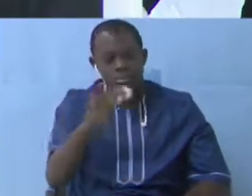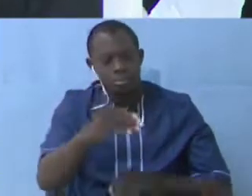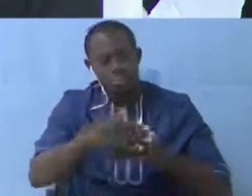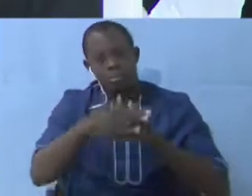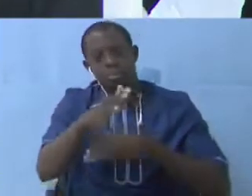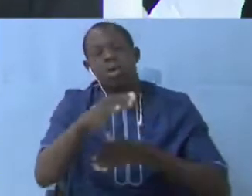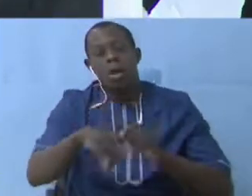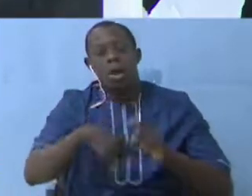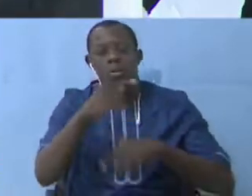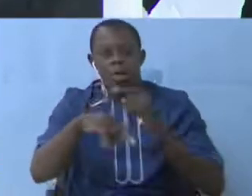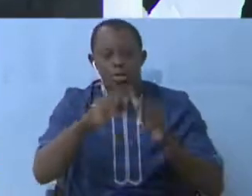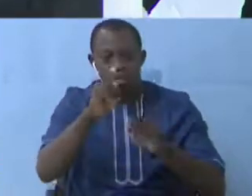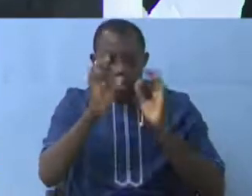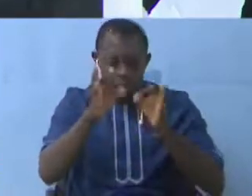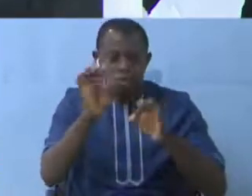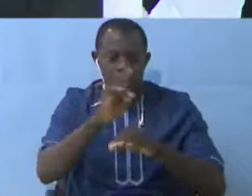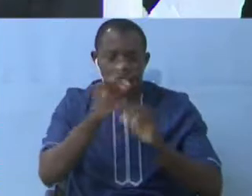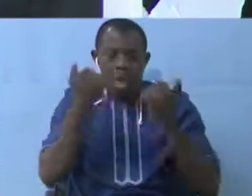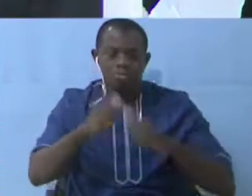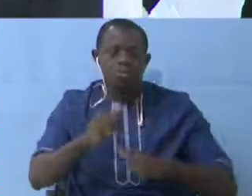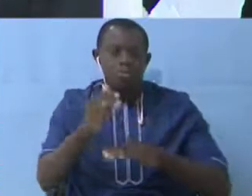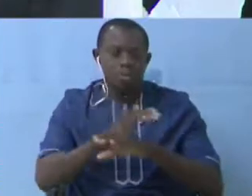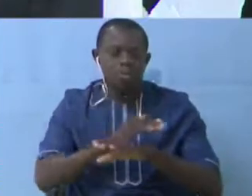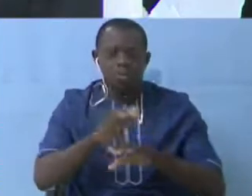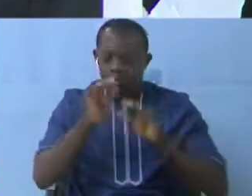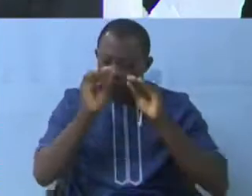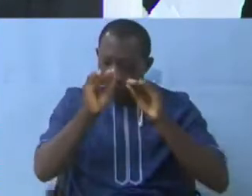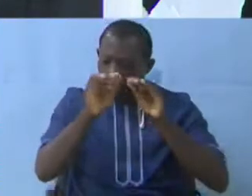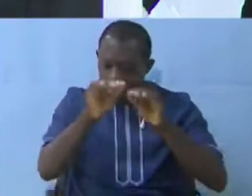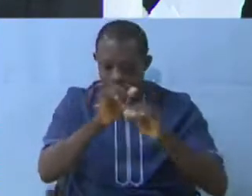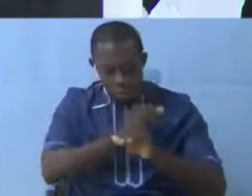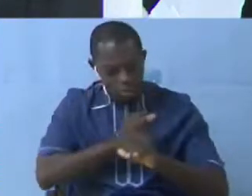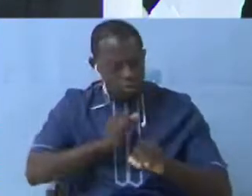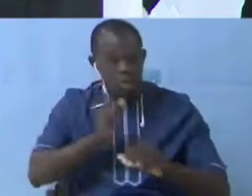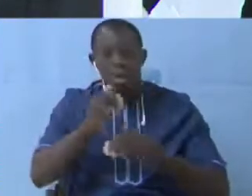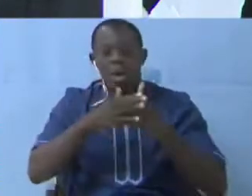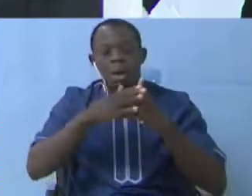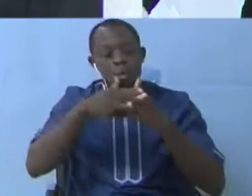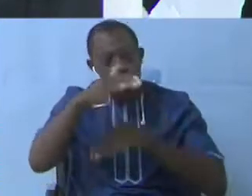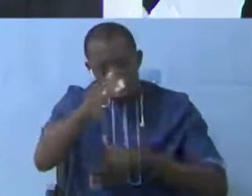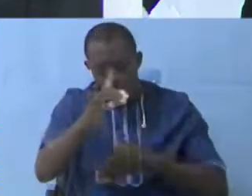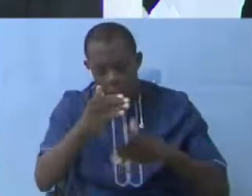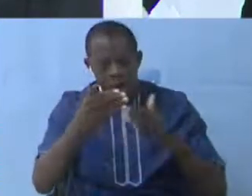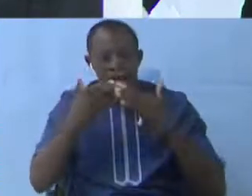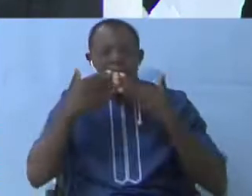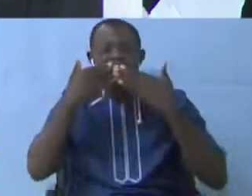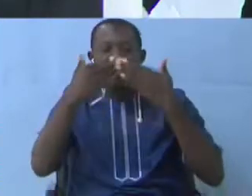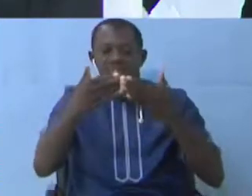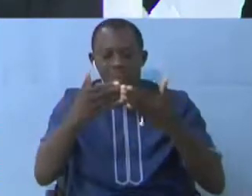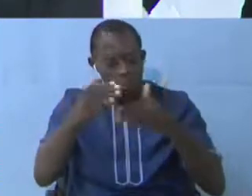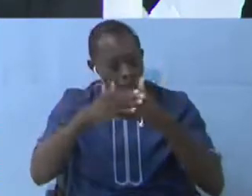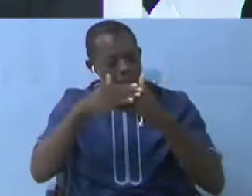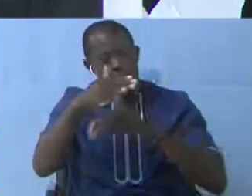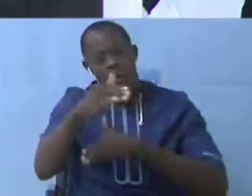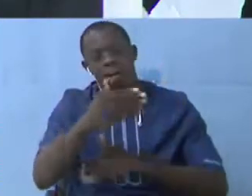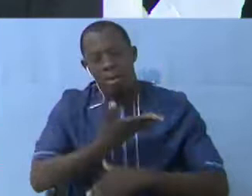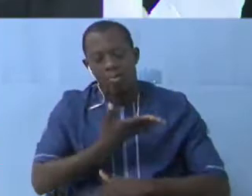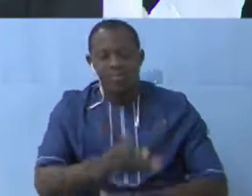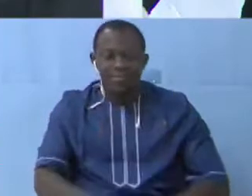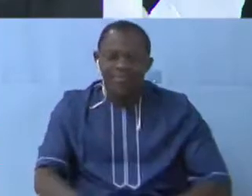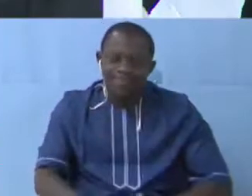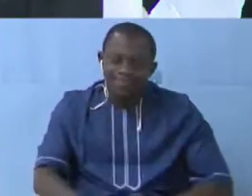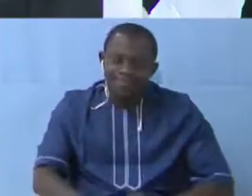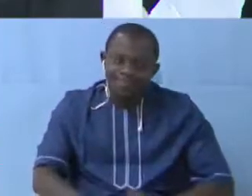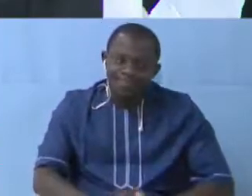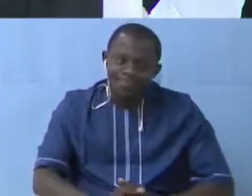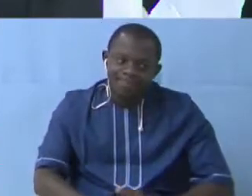your testimony. Very educative, very informative. ñu ngi laa gërëm bu baax a baax seede yi kàddu yi nga xam ne moom nga fi